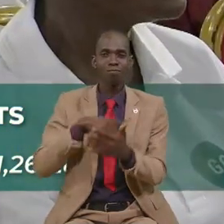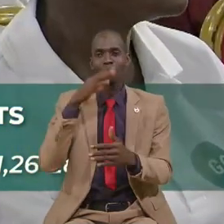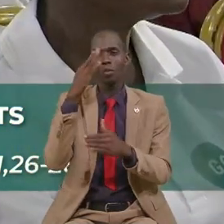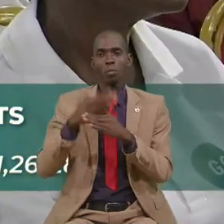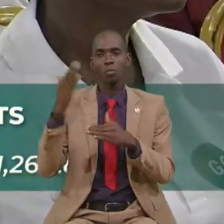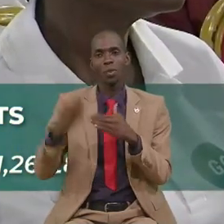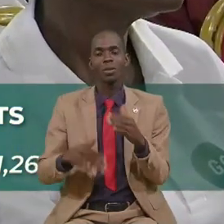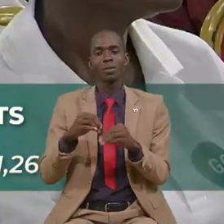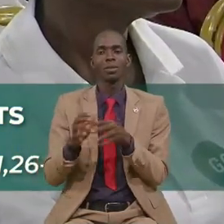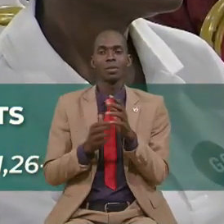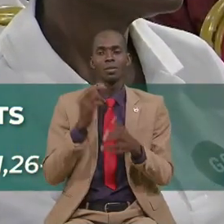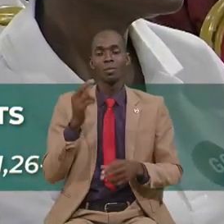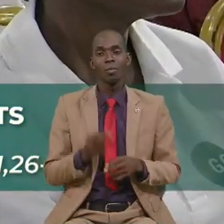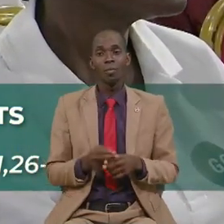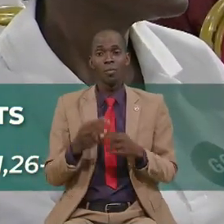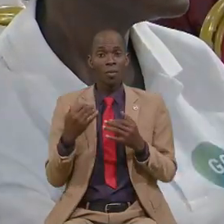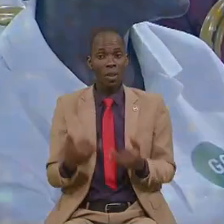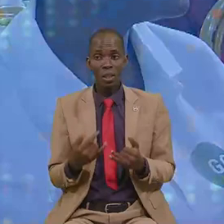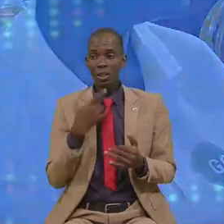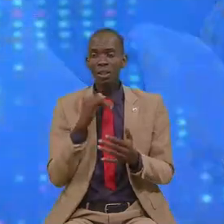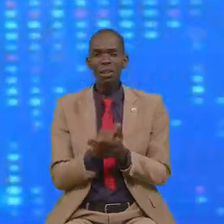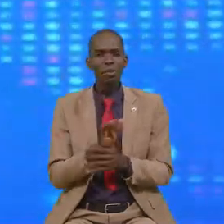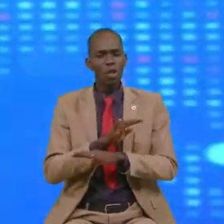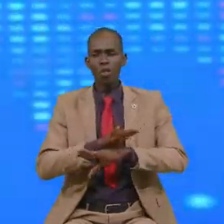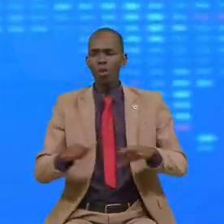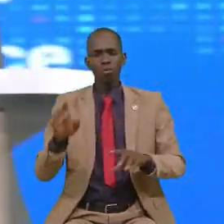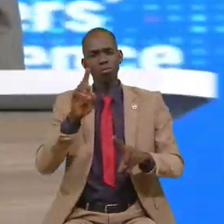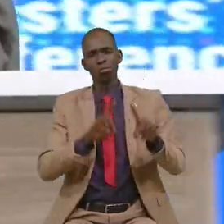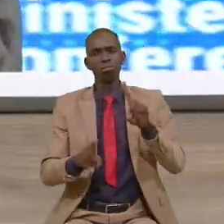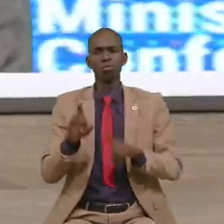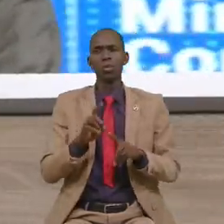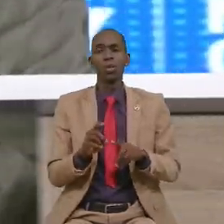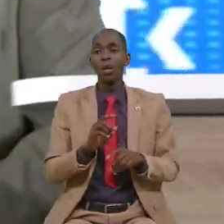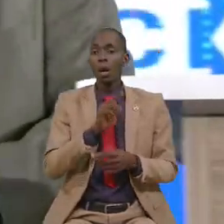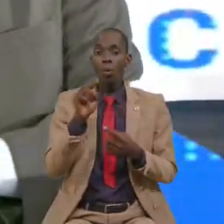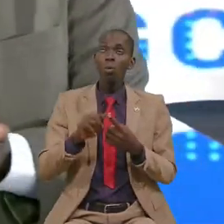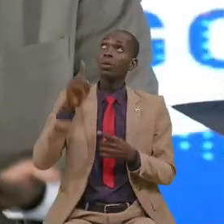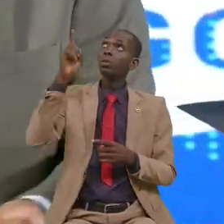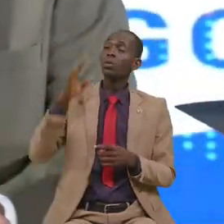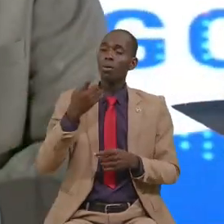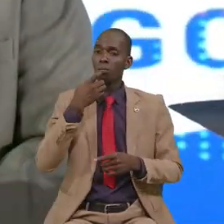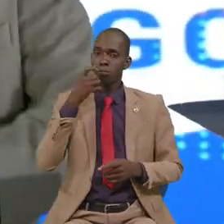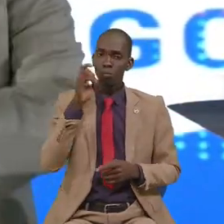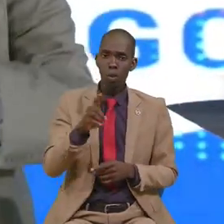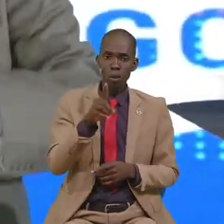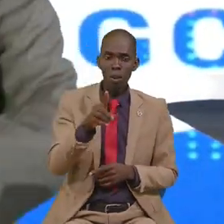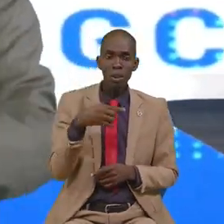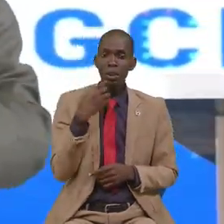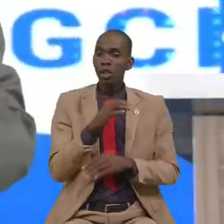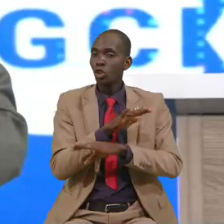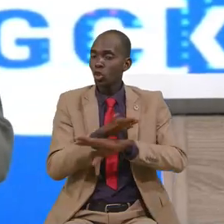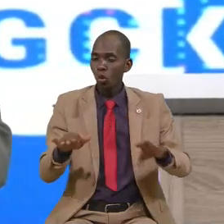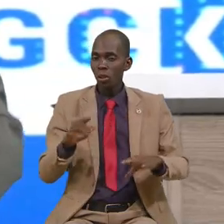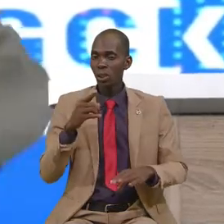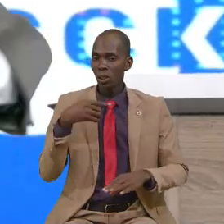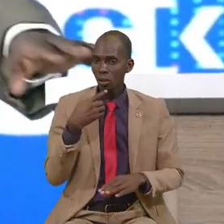Because now you don't say, he says, say not. And when God commands you, and you say, say not, and every time you